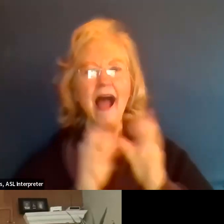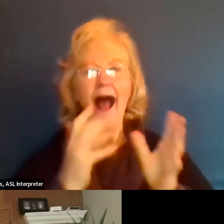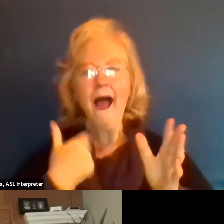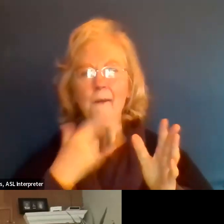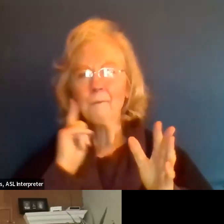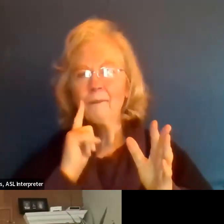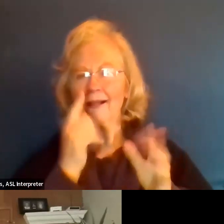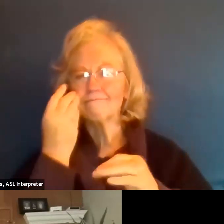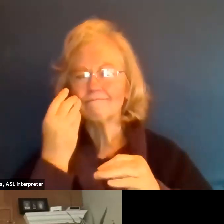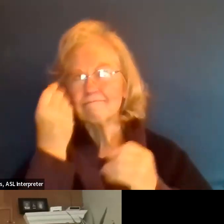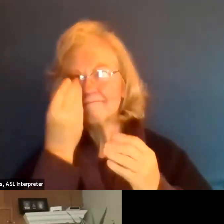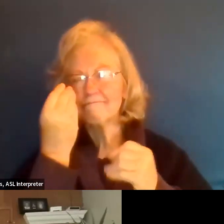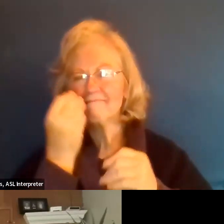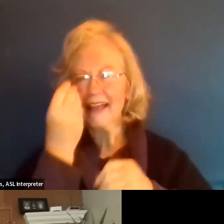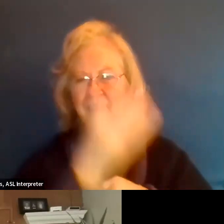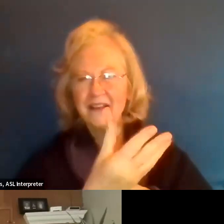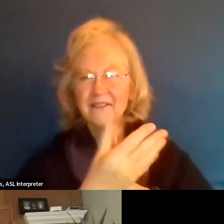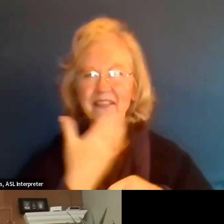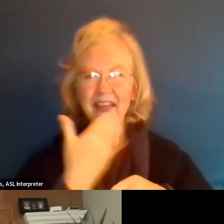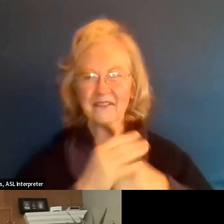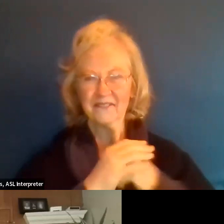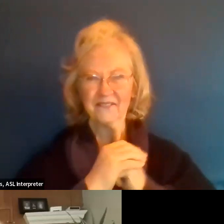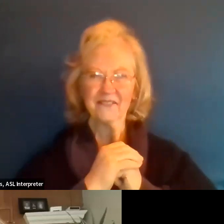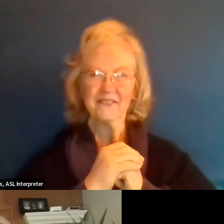that. Thank you. Fabulous.